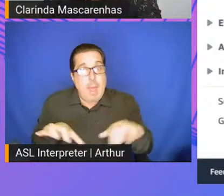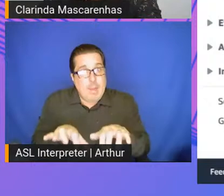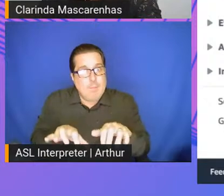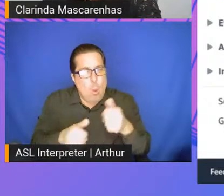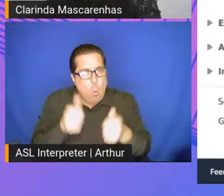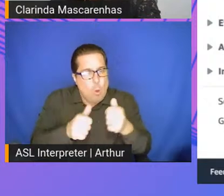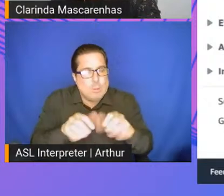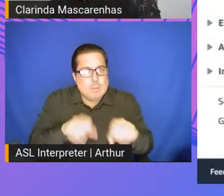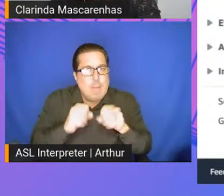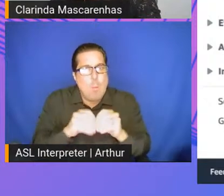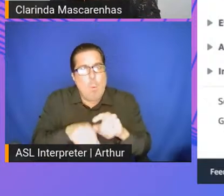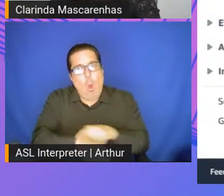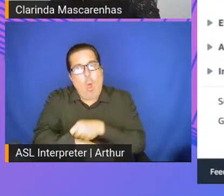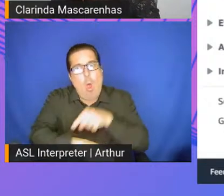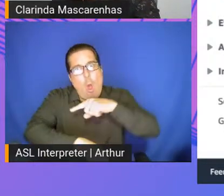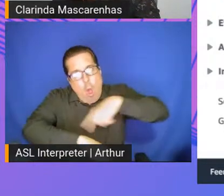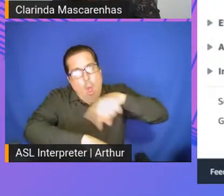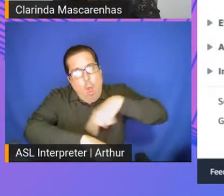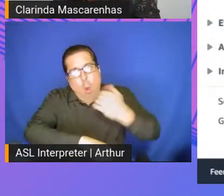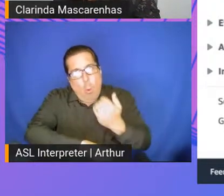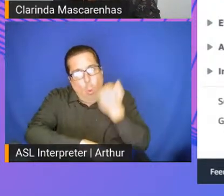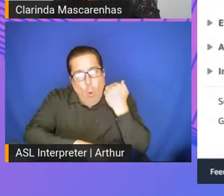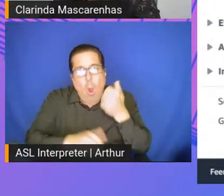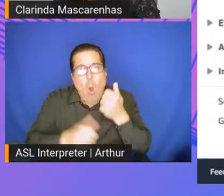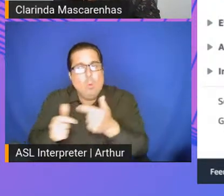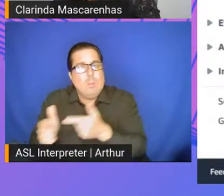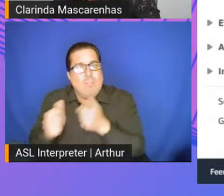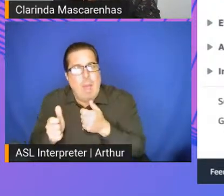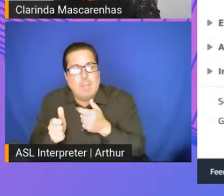time, and for you to optimize if you want.